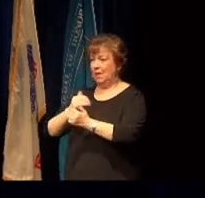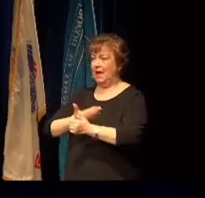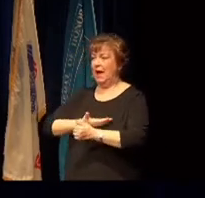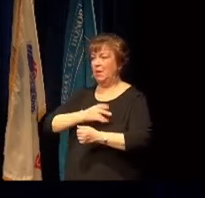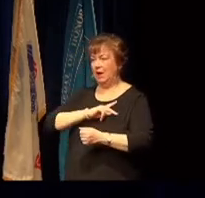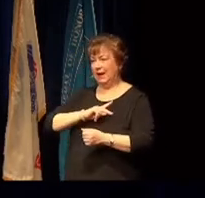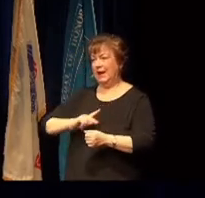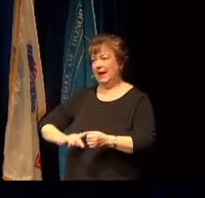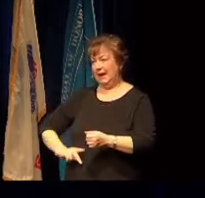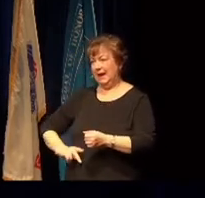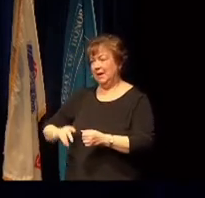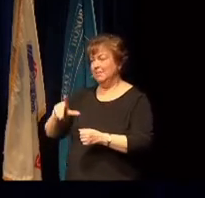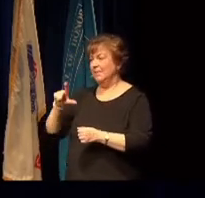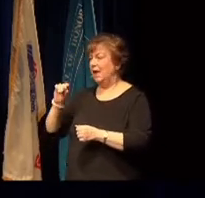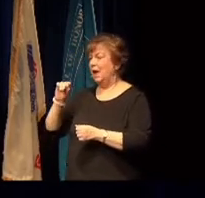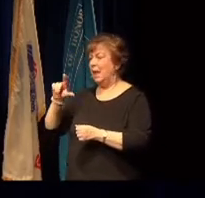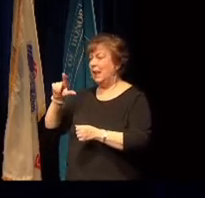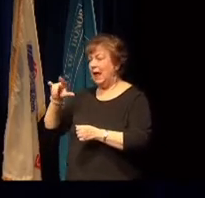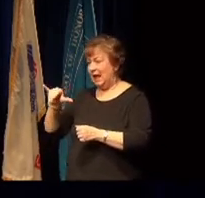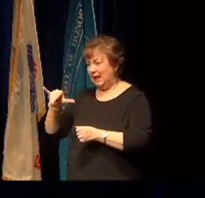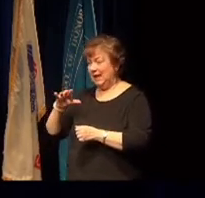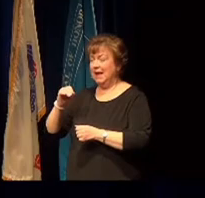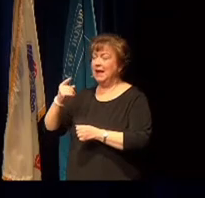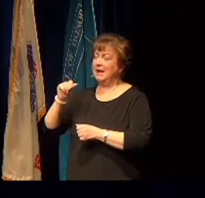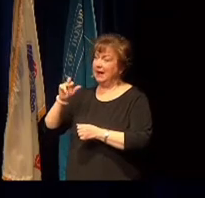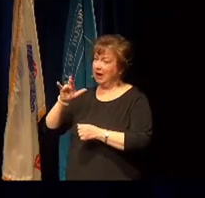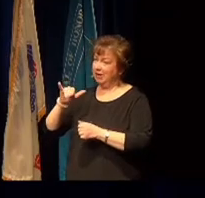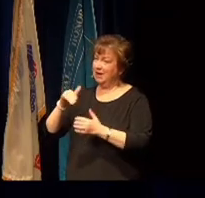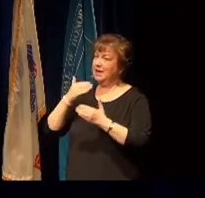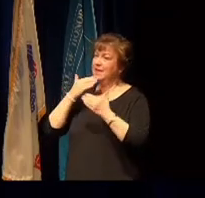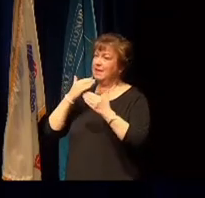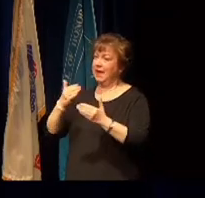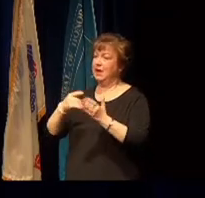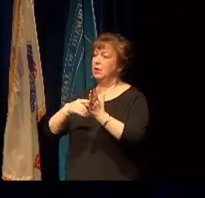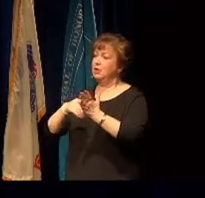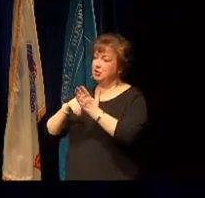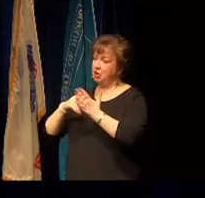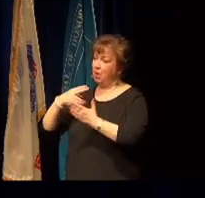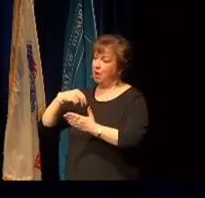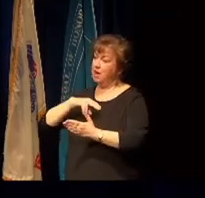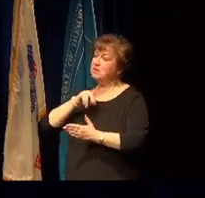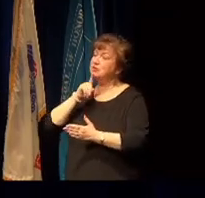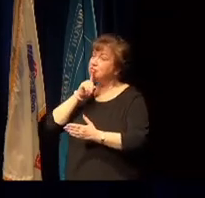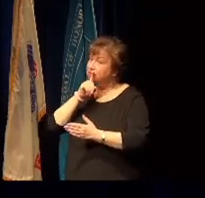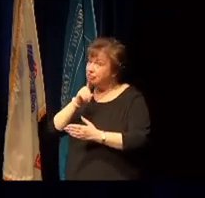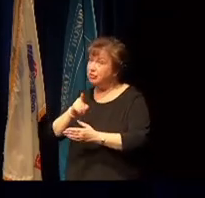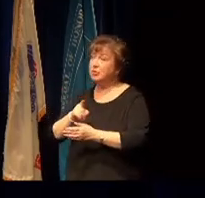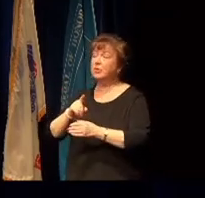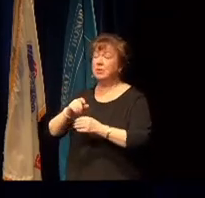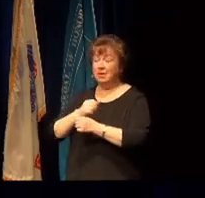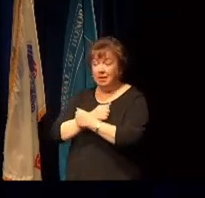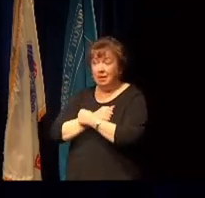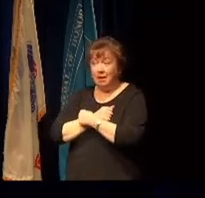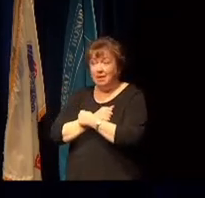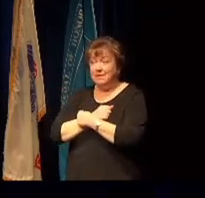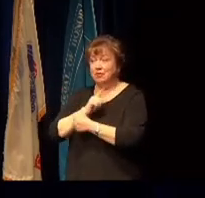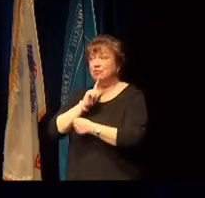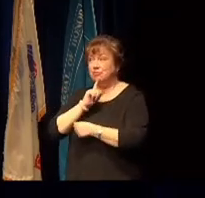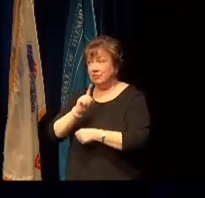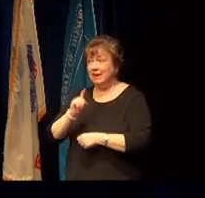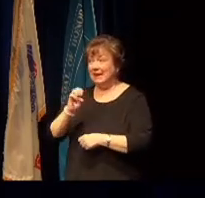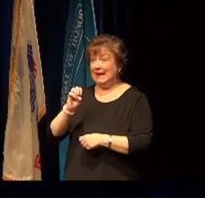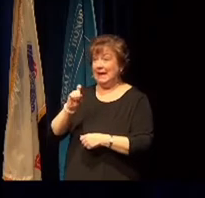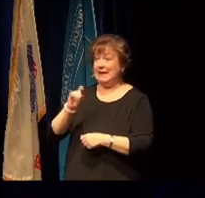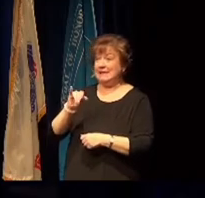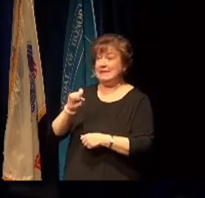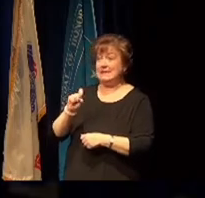Lolly and Gary, thank you for showing us that true love really does exist. We